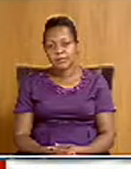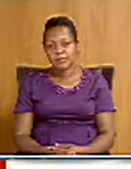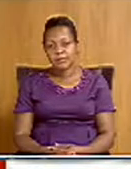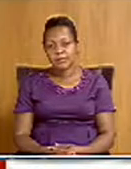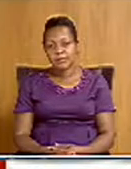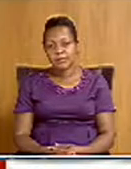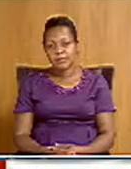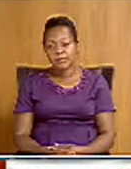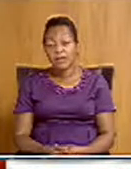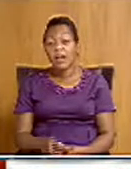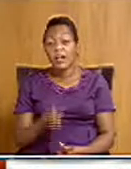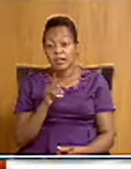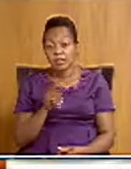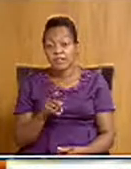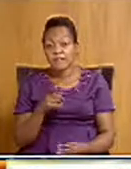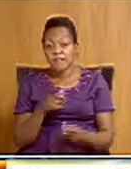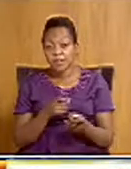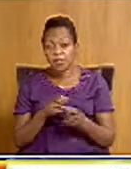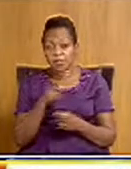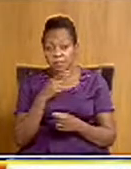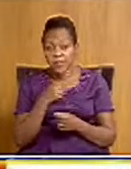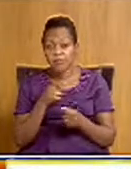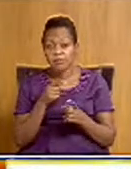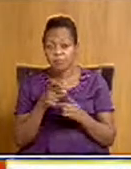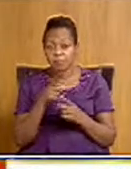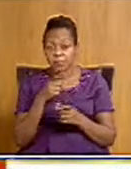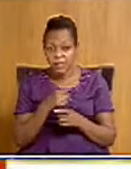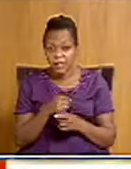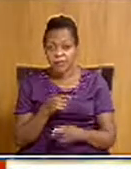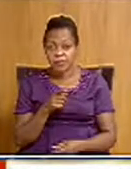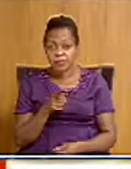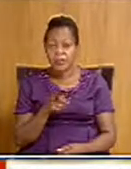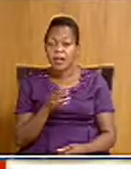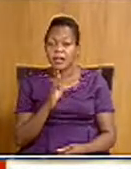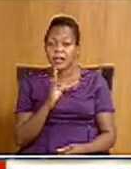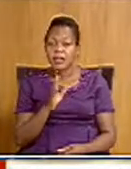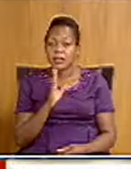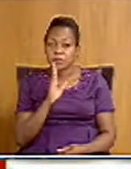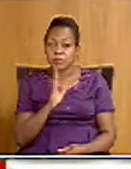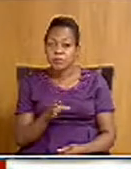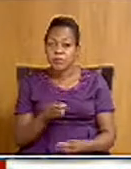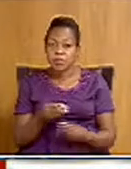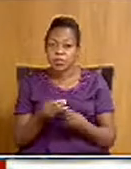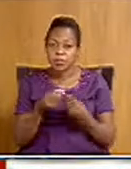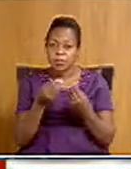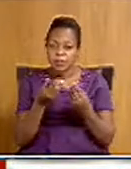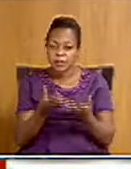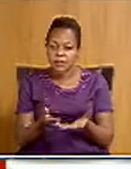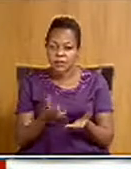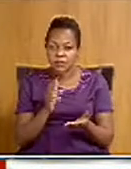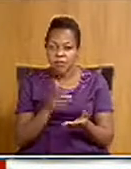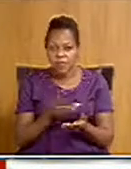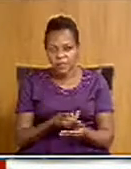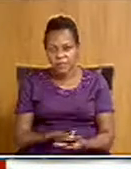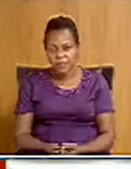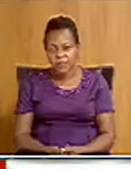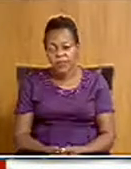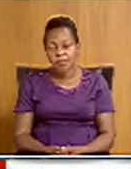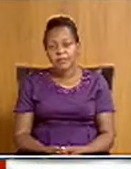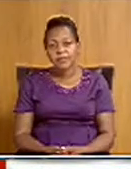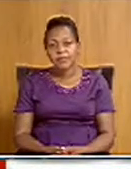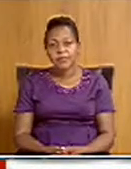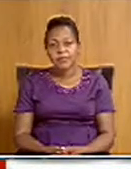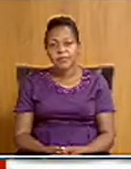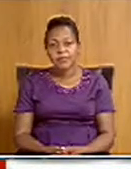Such a confrontation would, of course, have been imposed on us unnecessarily. We